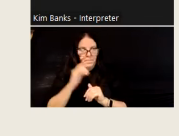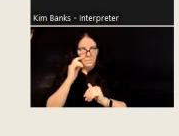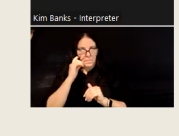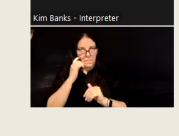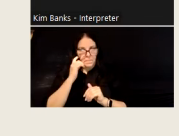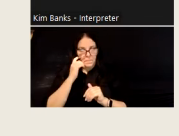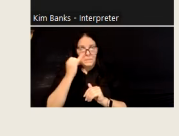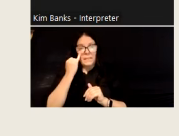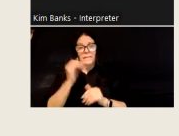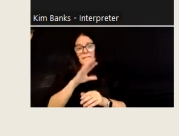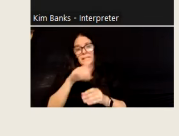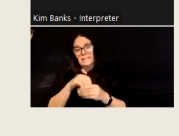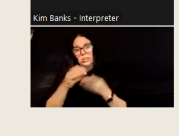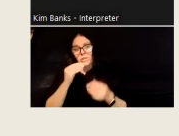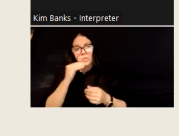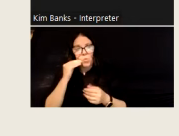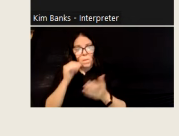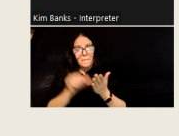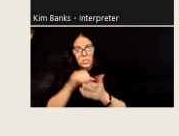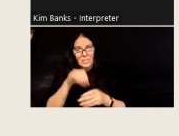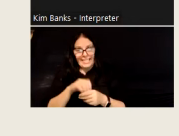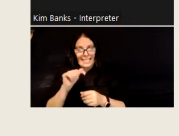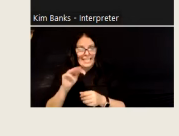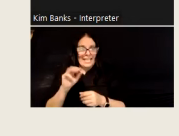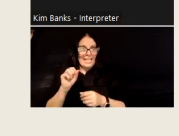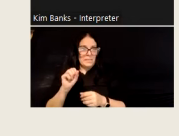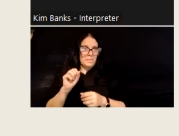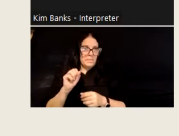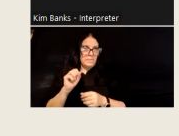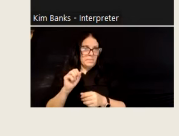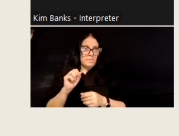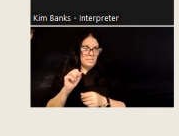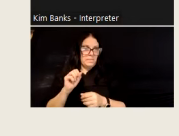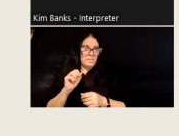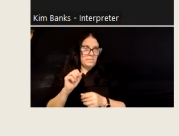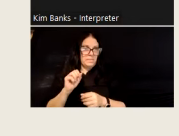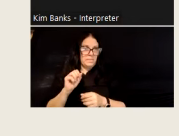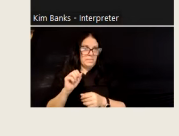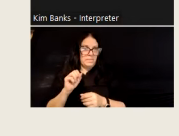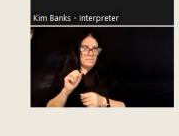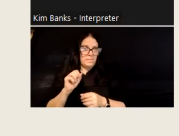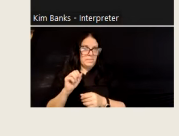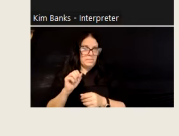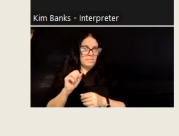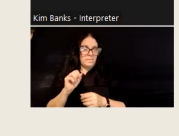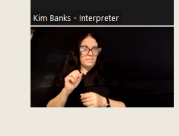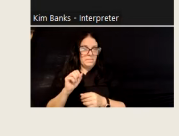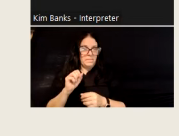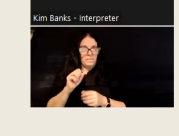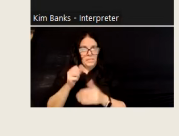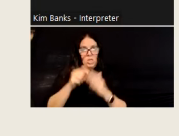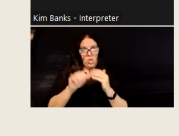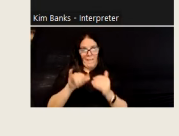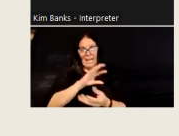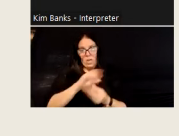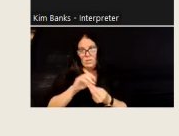service homepage in CAMS and you're under the aggregate data tab, you will see what appears here